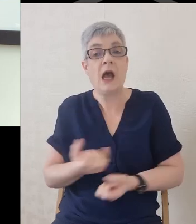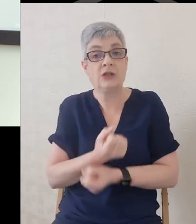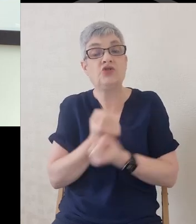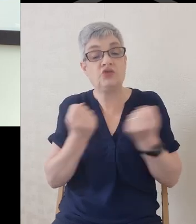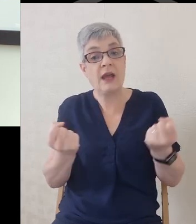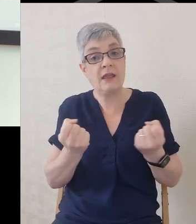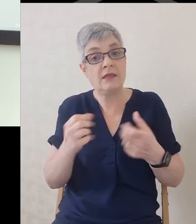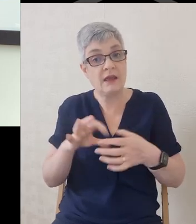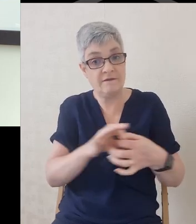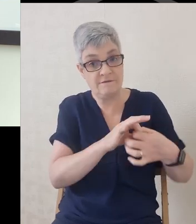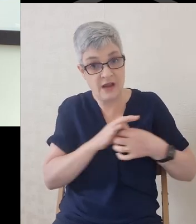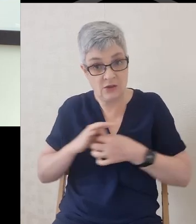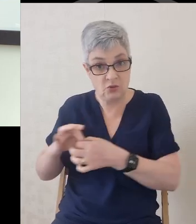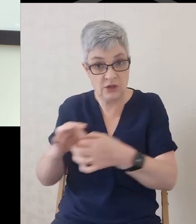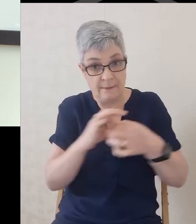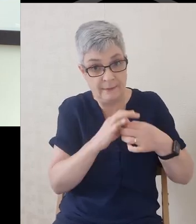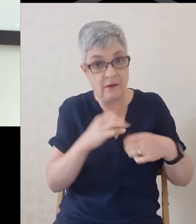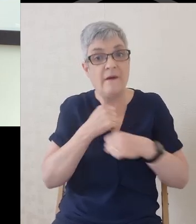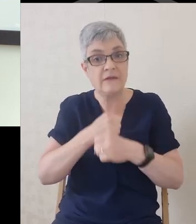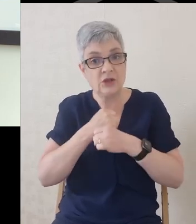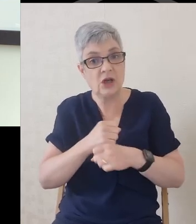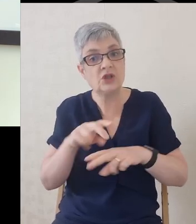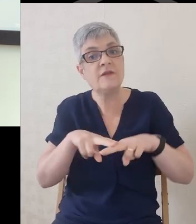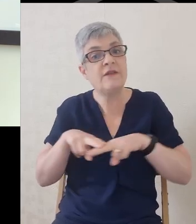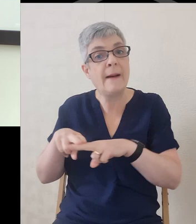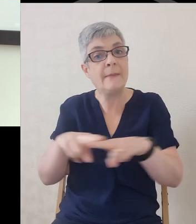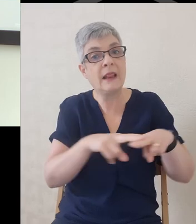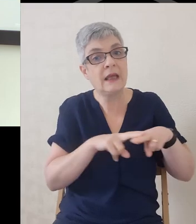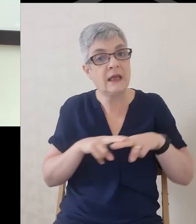of the church family around us.